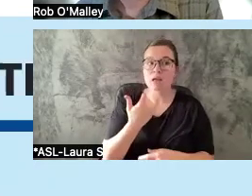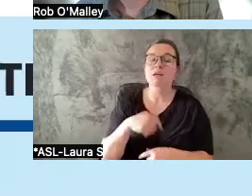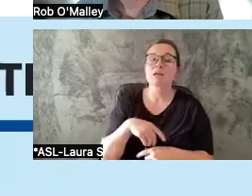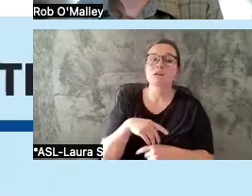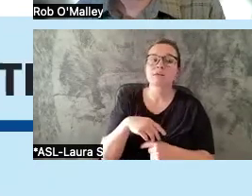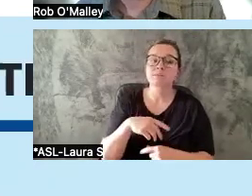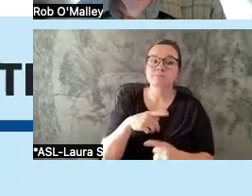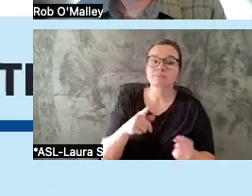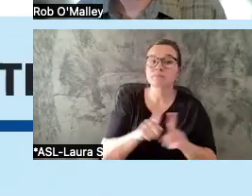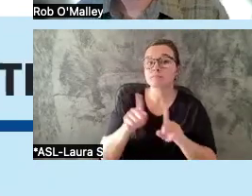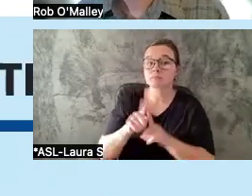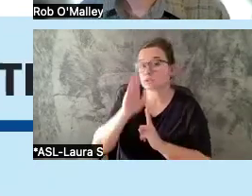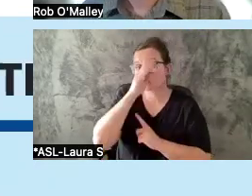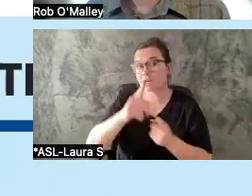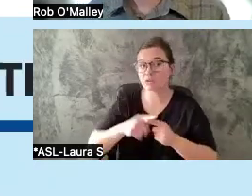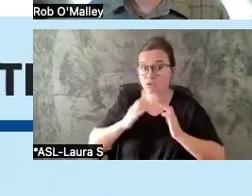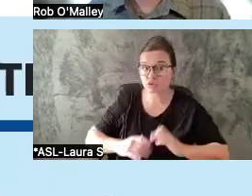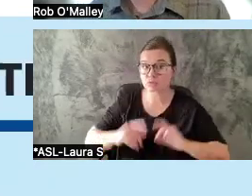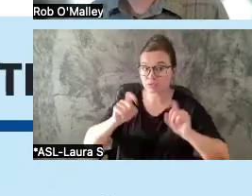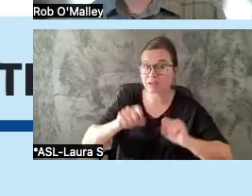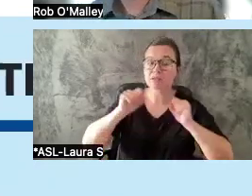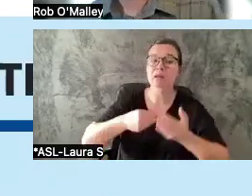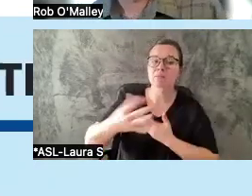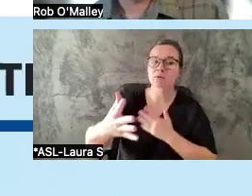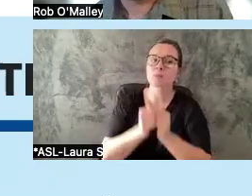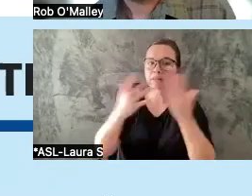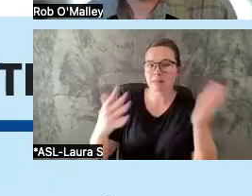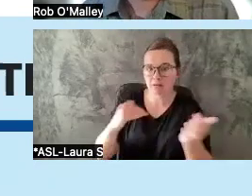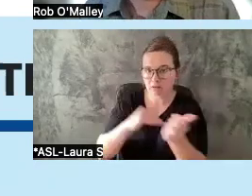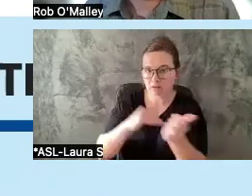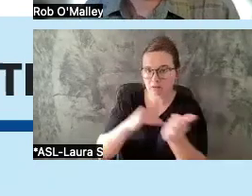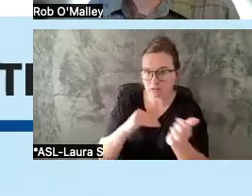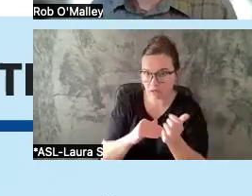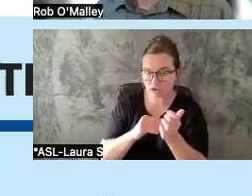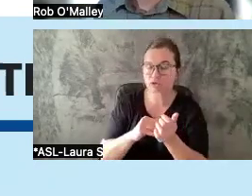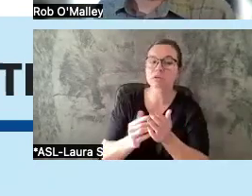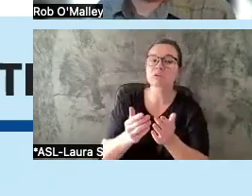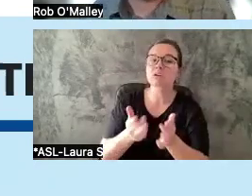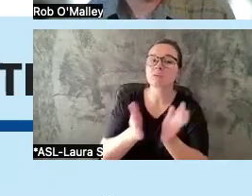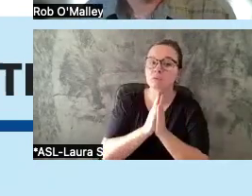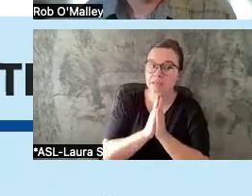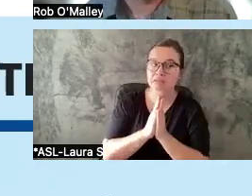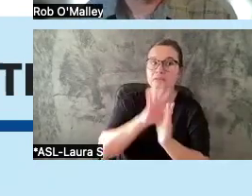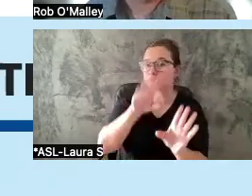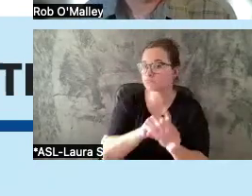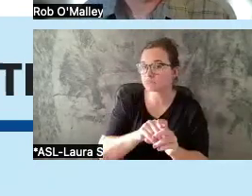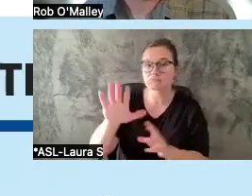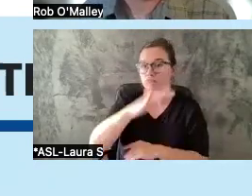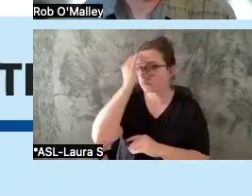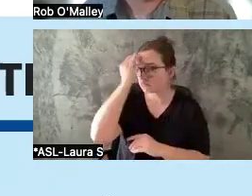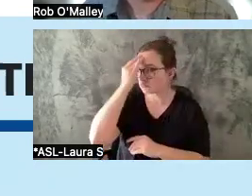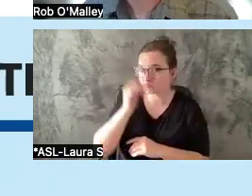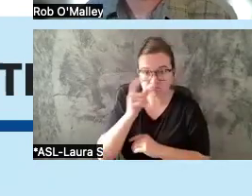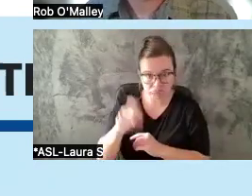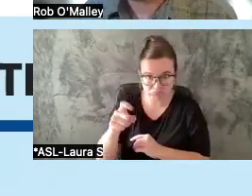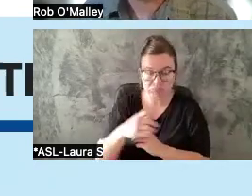contrast, direct-to-consumer tests can be purchased without a doctor's request or participation or knowledge. So these